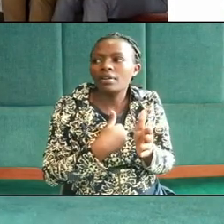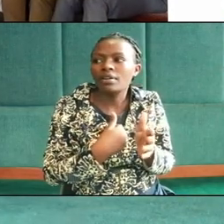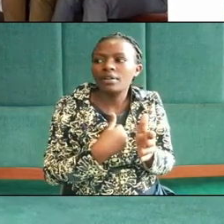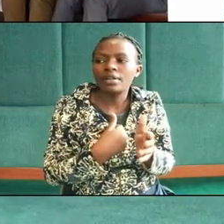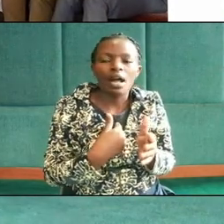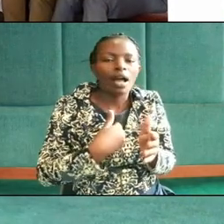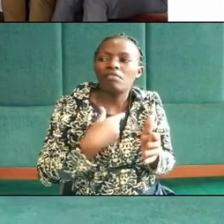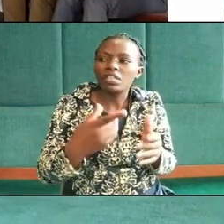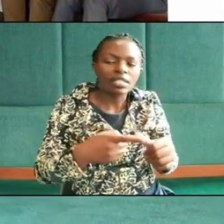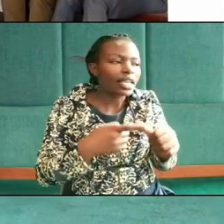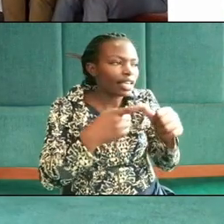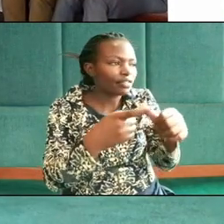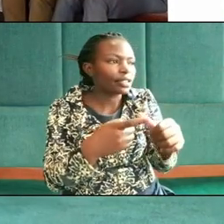gift.